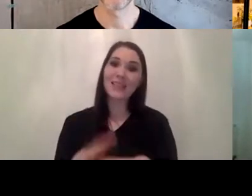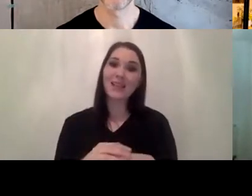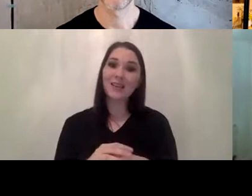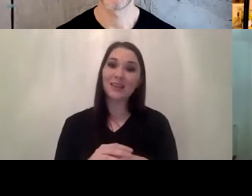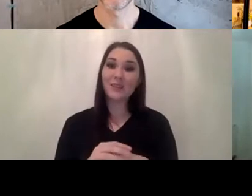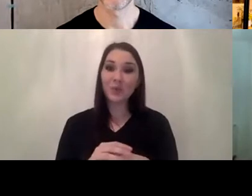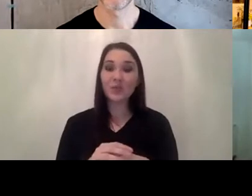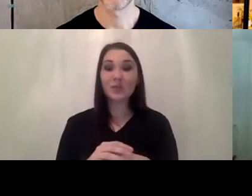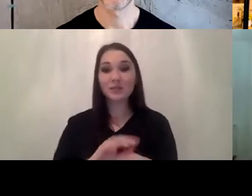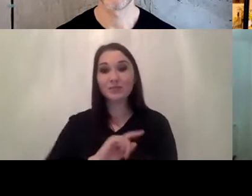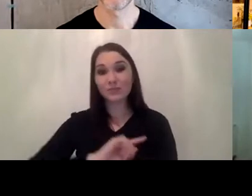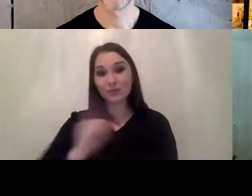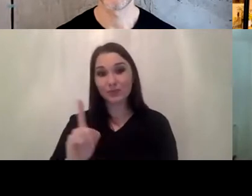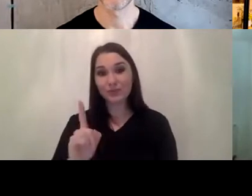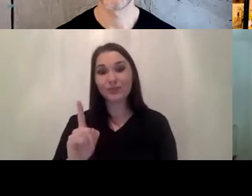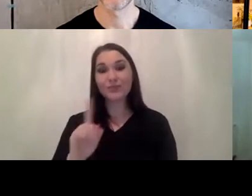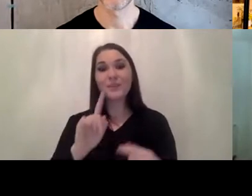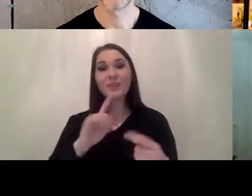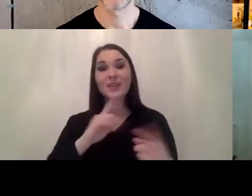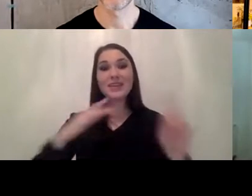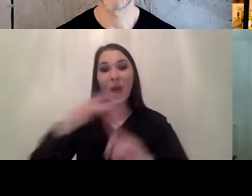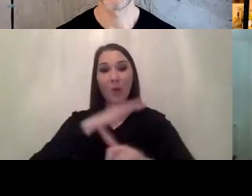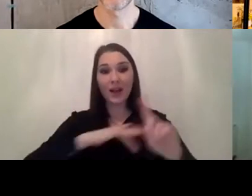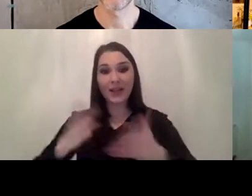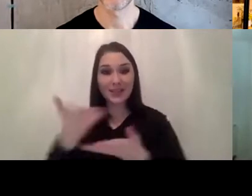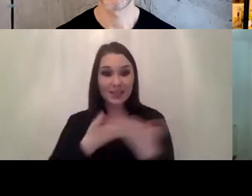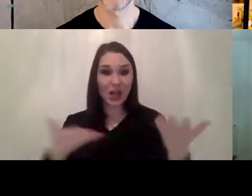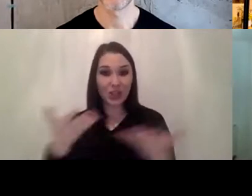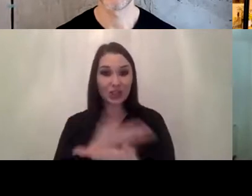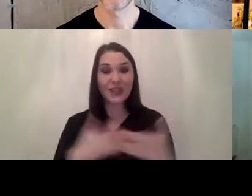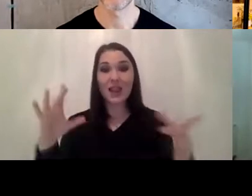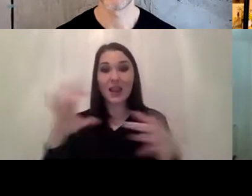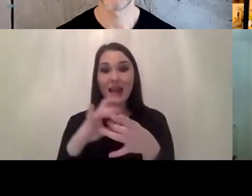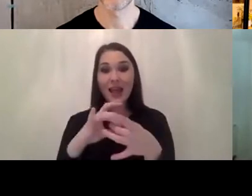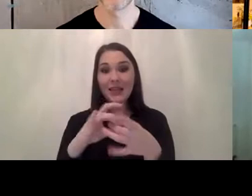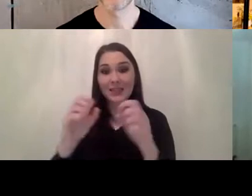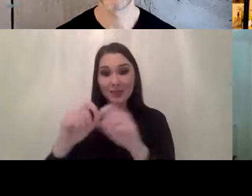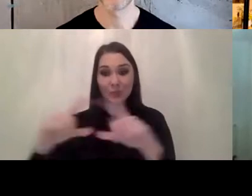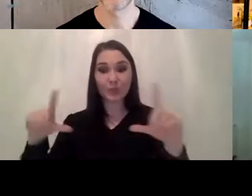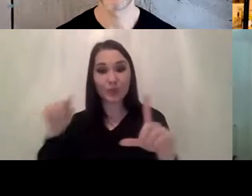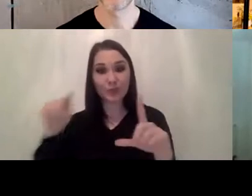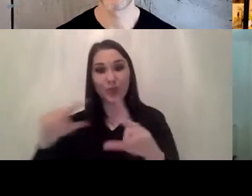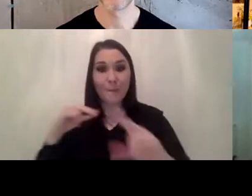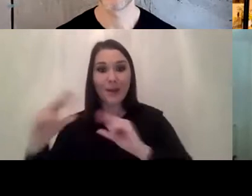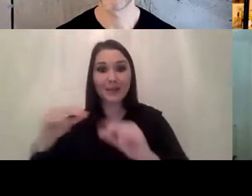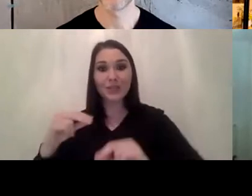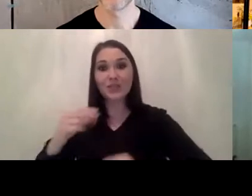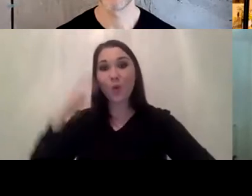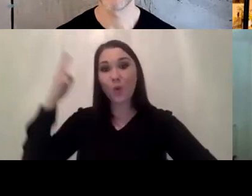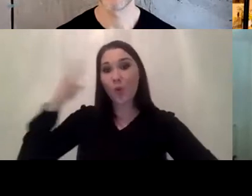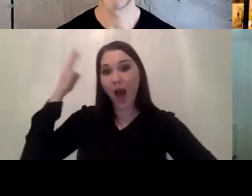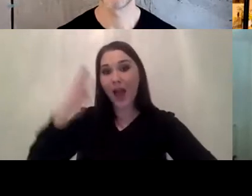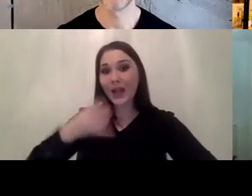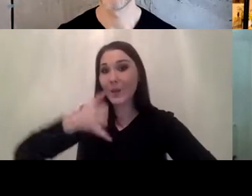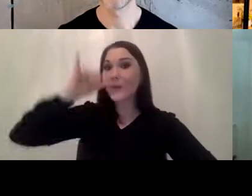going over to the networking discussion. We should be able to see the links in the panel there, so you can get yourself a glass of wine or a beer or a